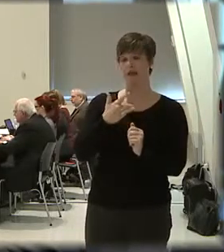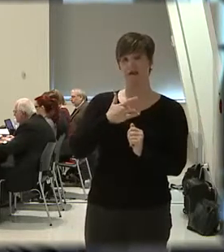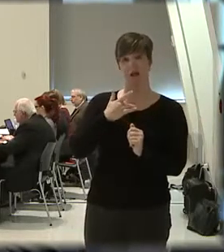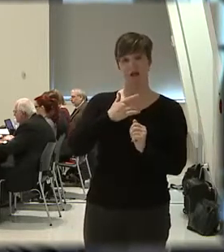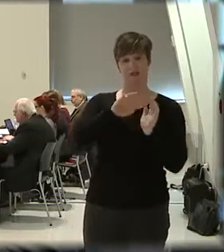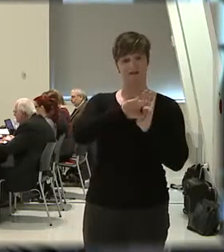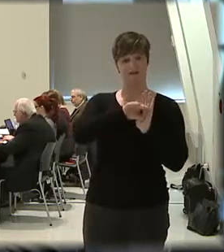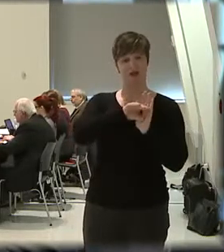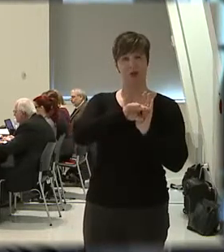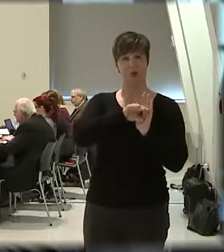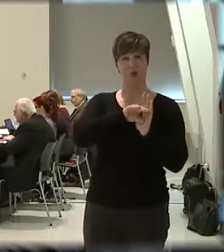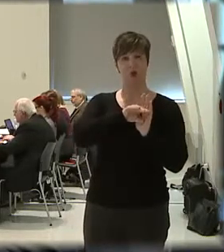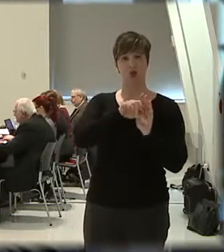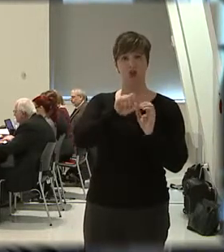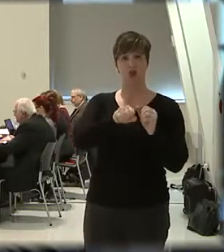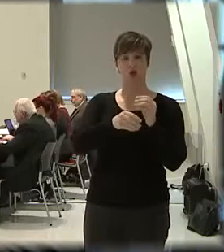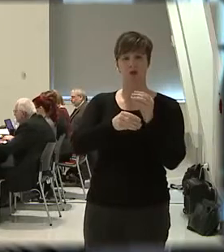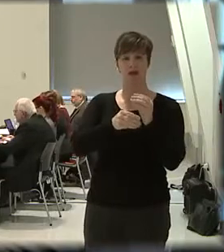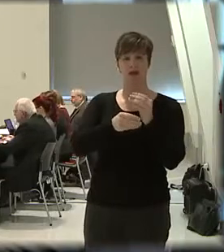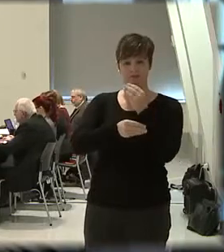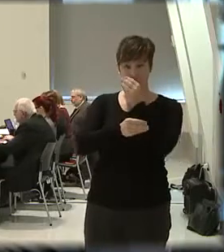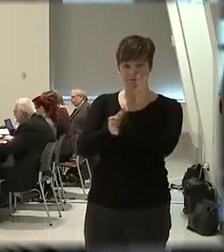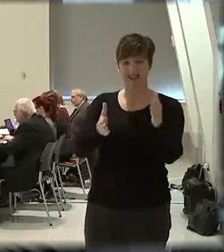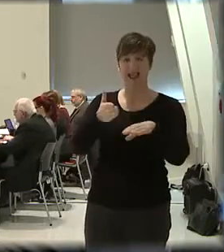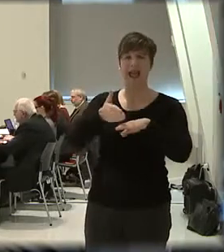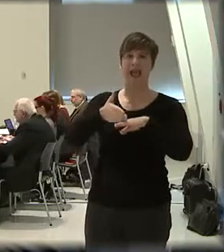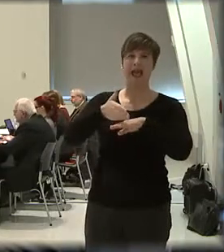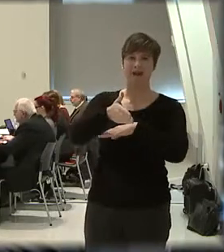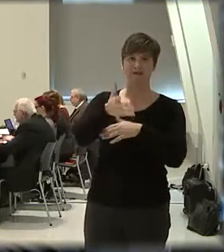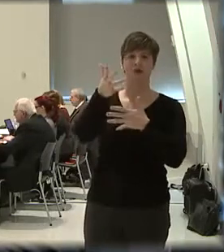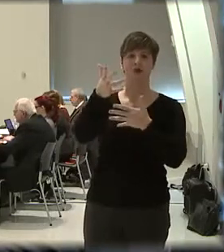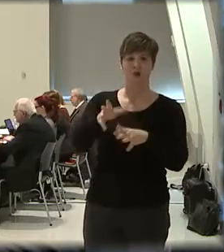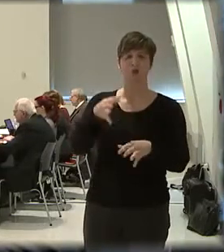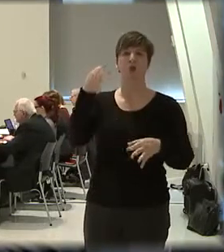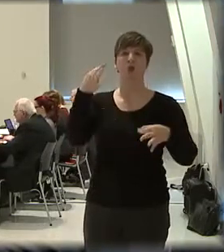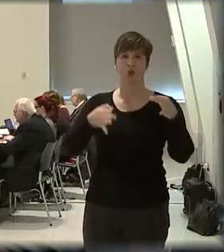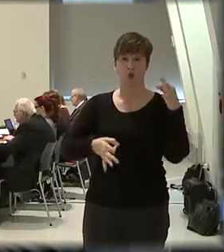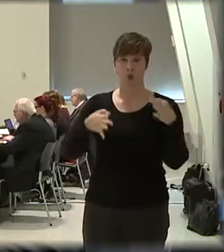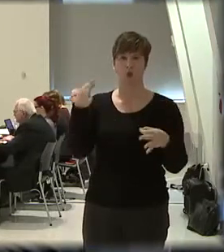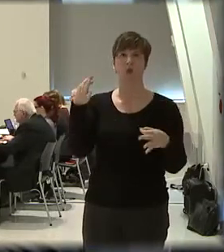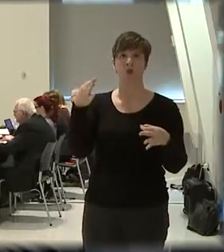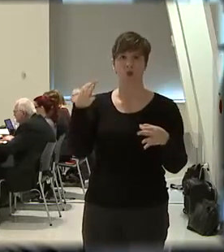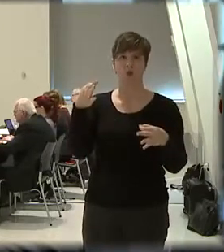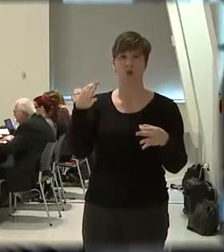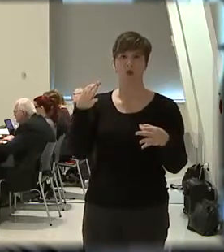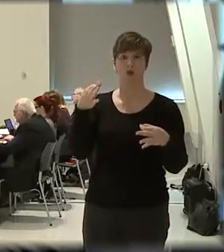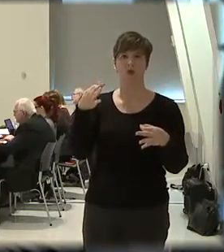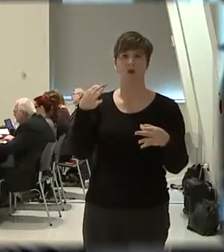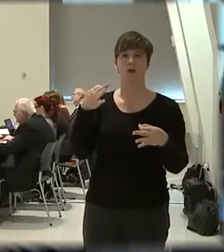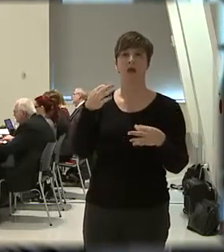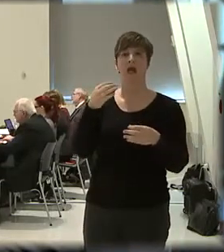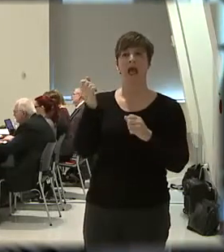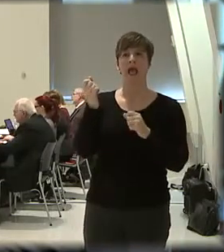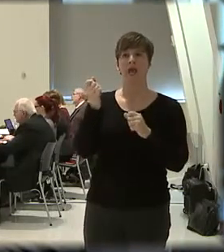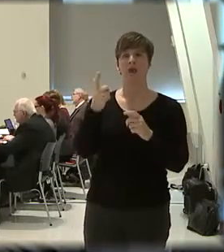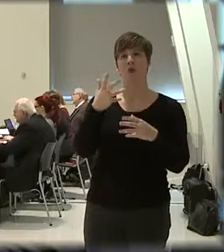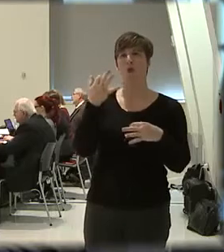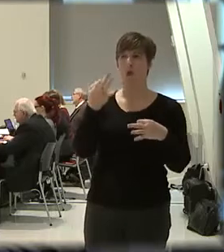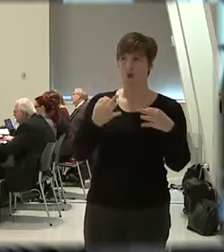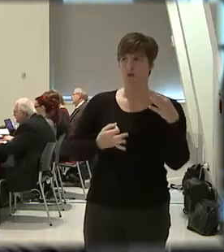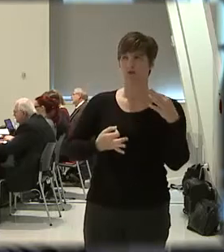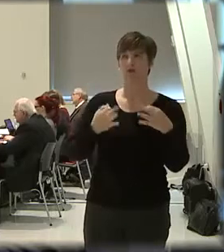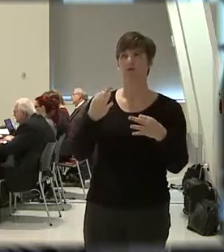only be released after it's used in a trial and all proceedings